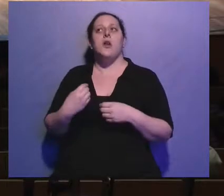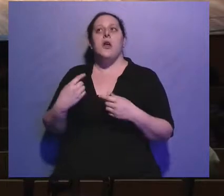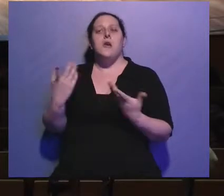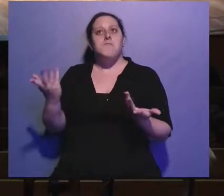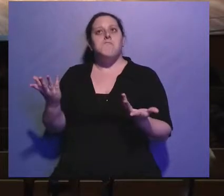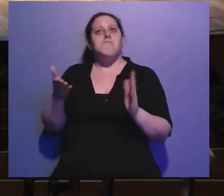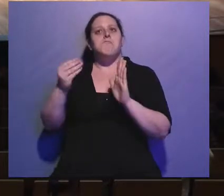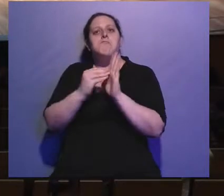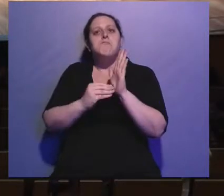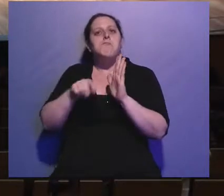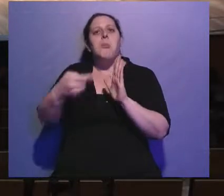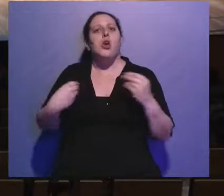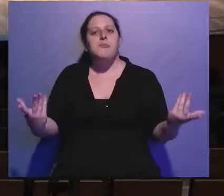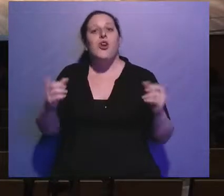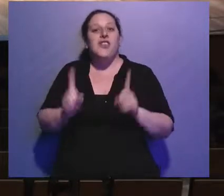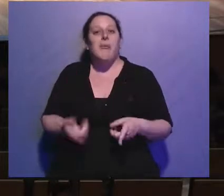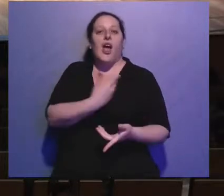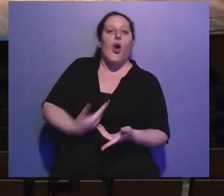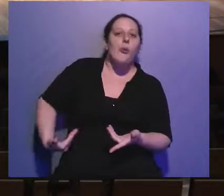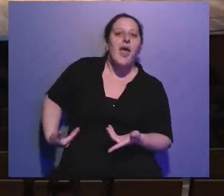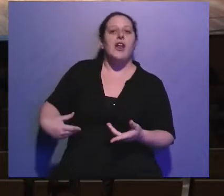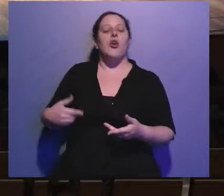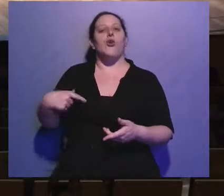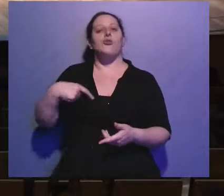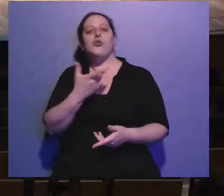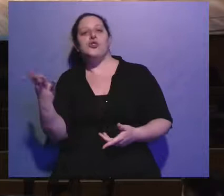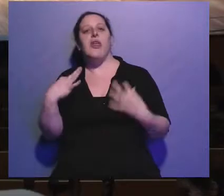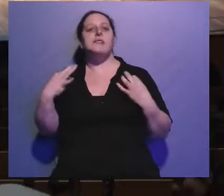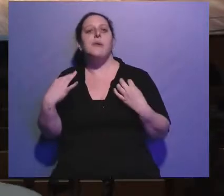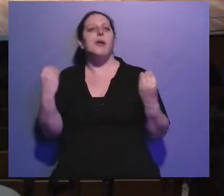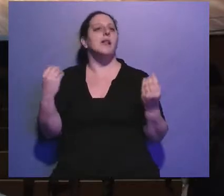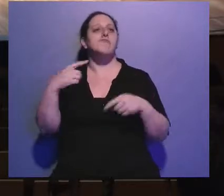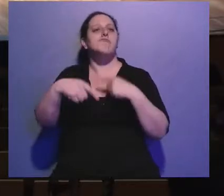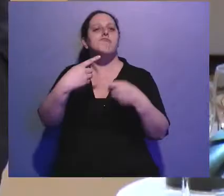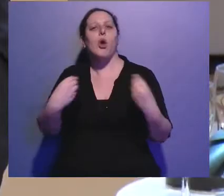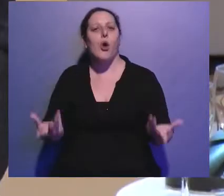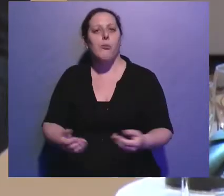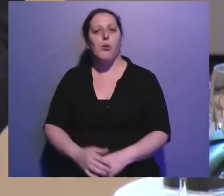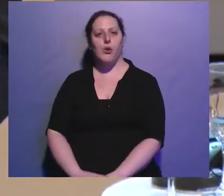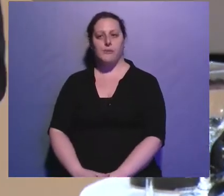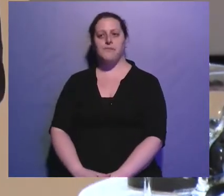what challenges do government and civil society face